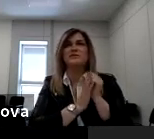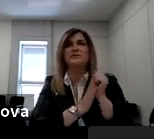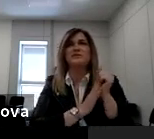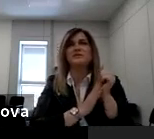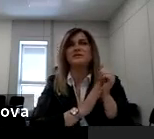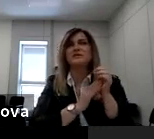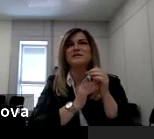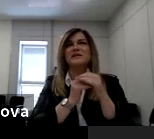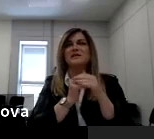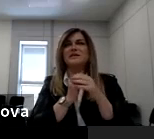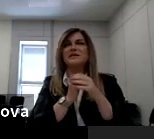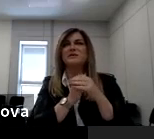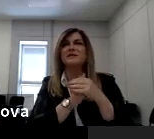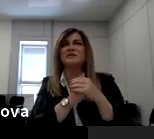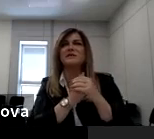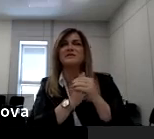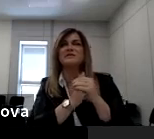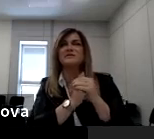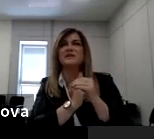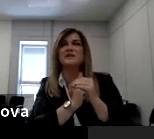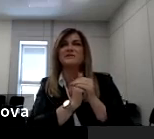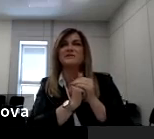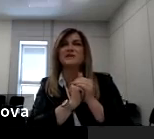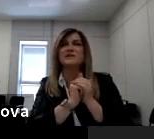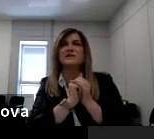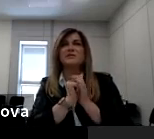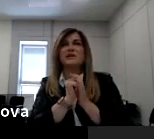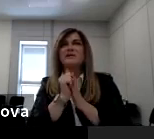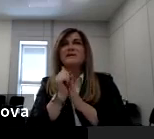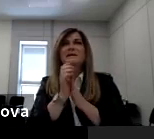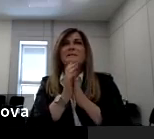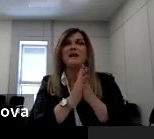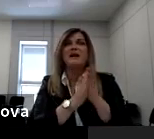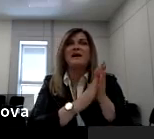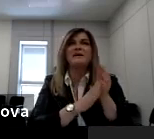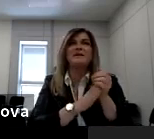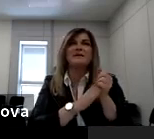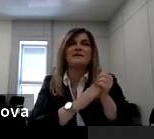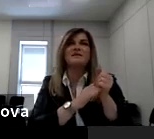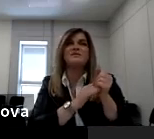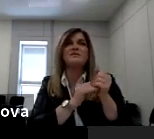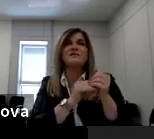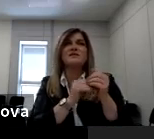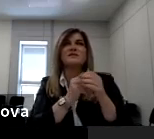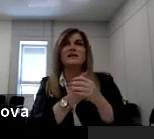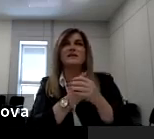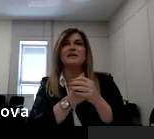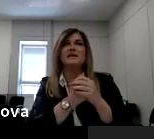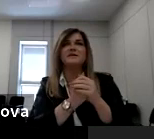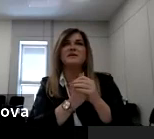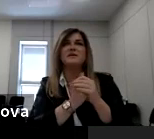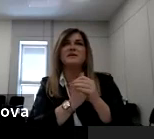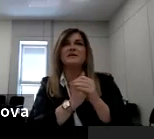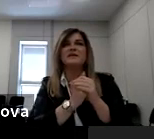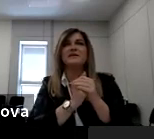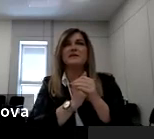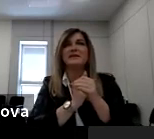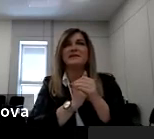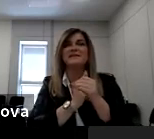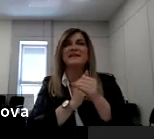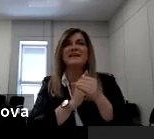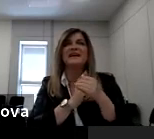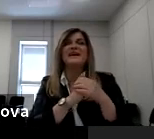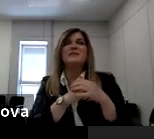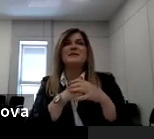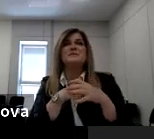do you want to know? Light and building factors, what is it? What is it? Or maybe I understood this L and B not